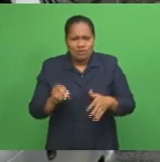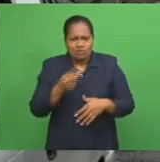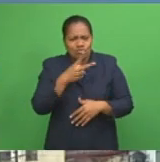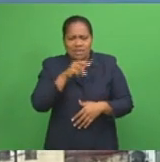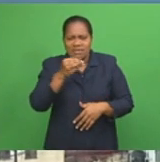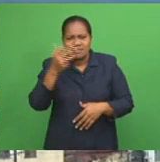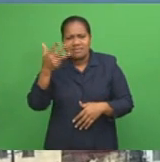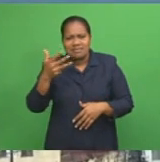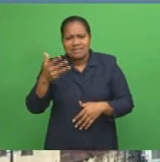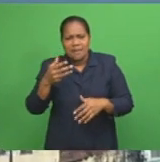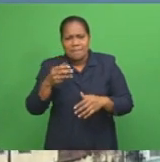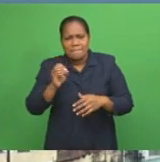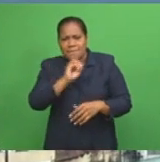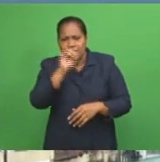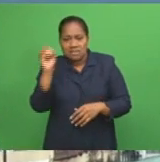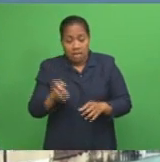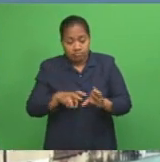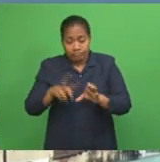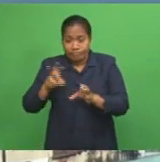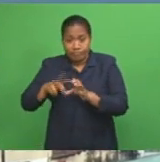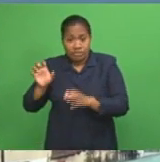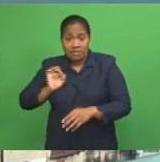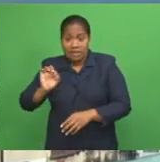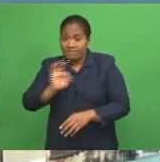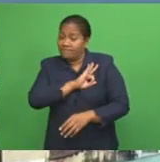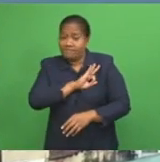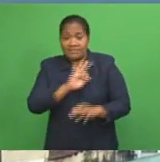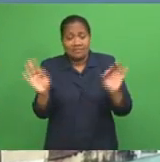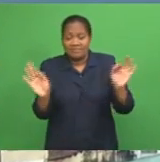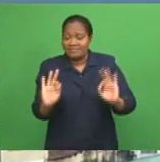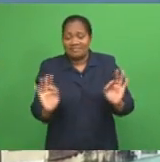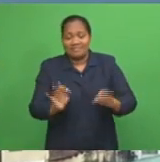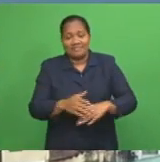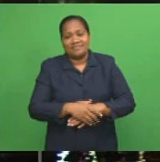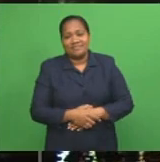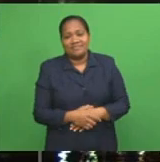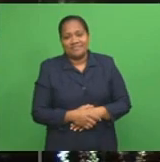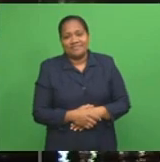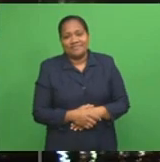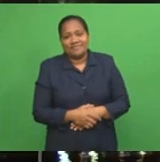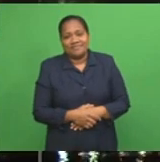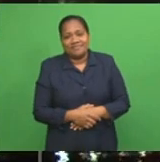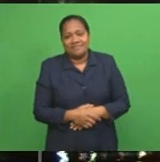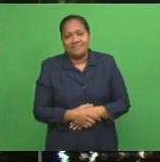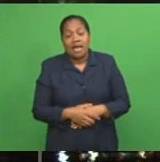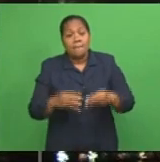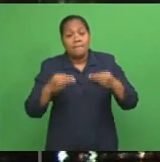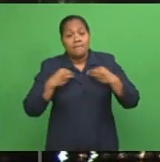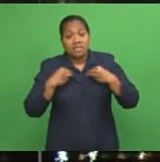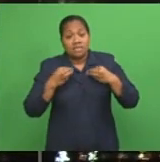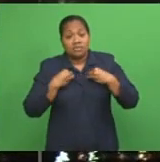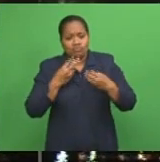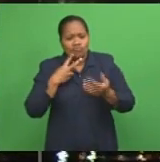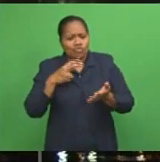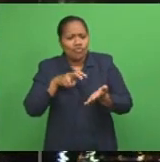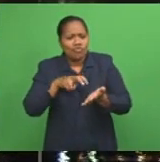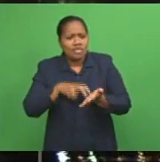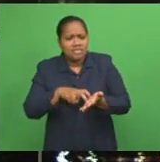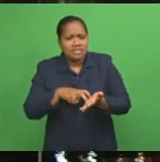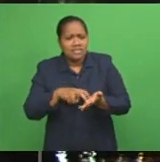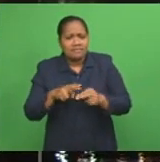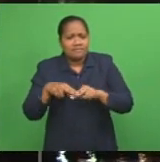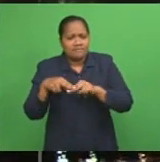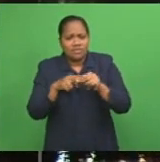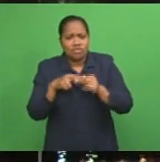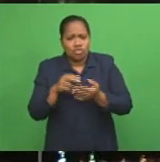90%, they have not laid off any staff. Pranita Prakash, FBC News. Businesses registered with the Fiji Commerce and